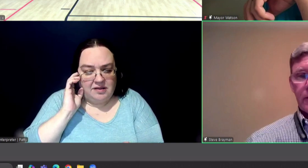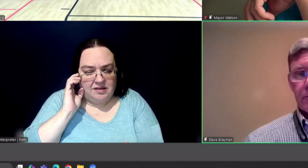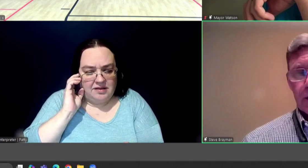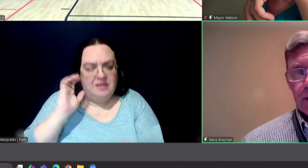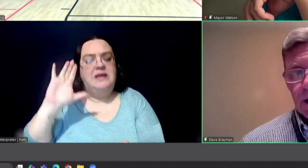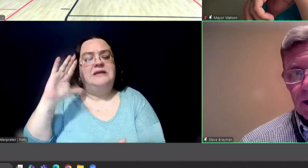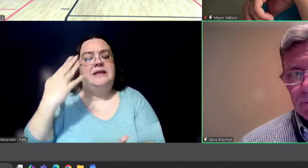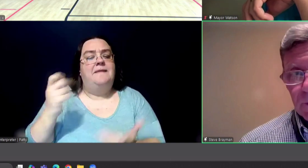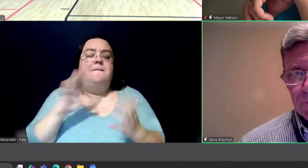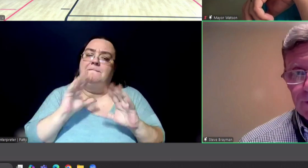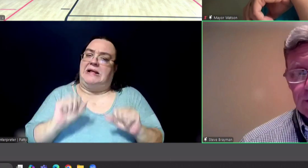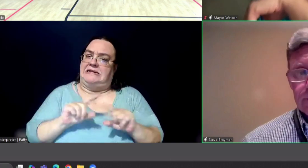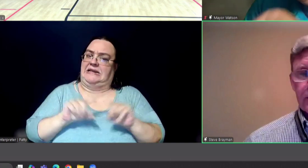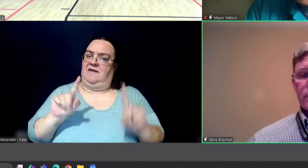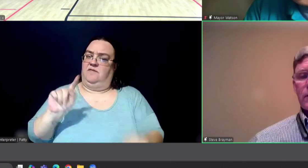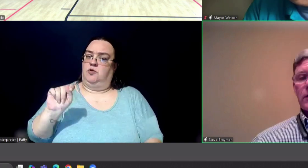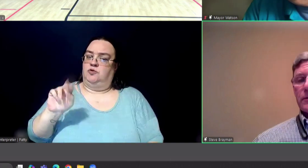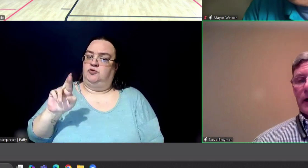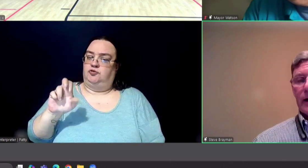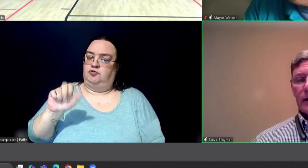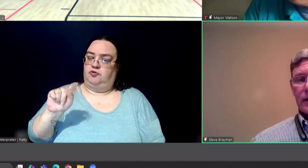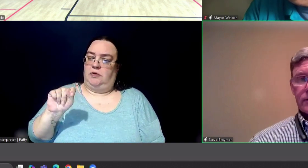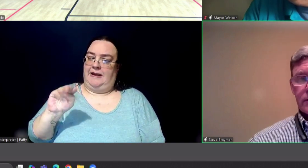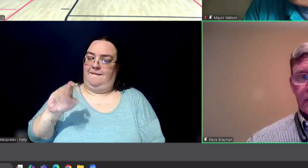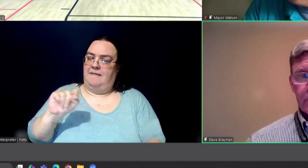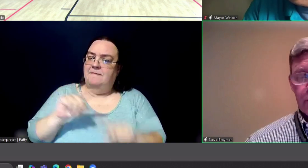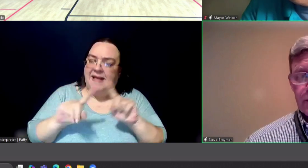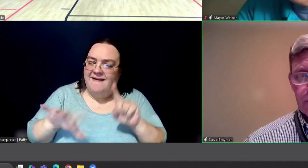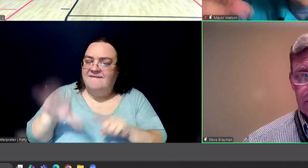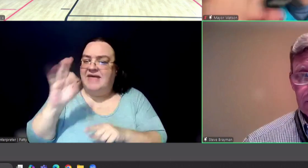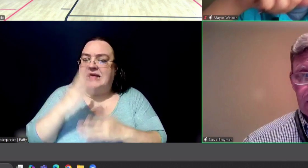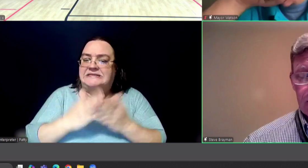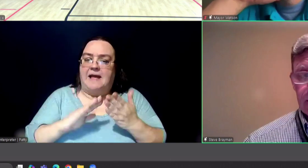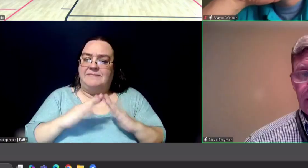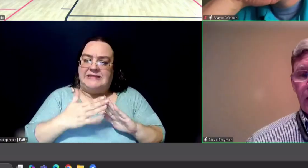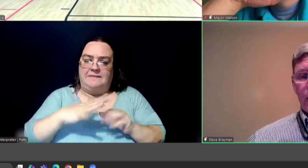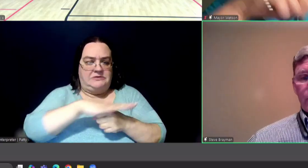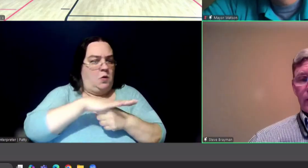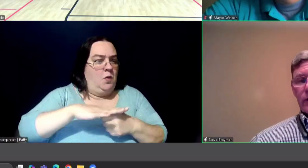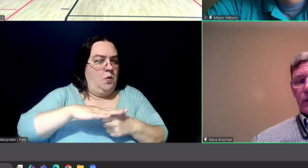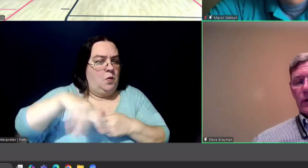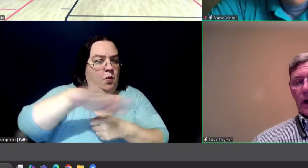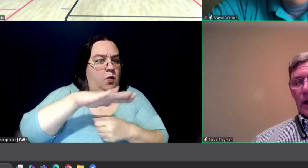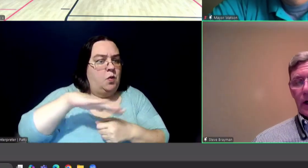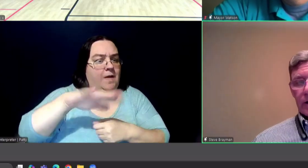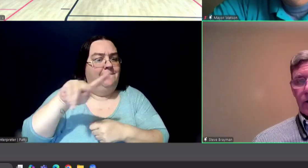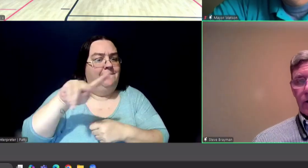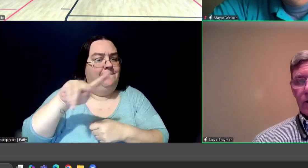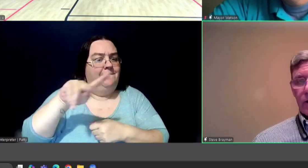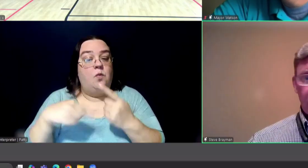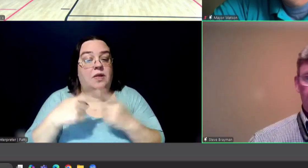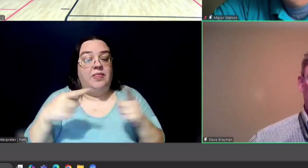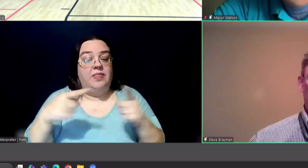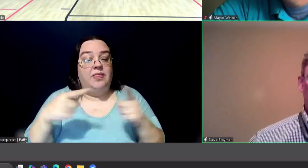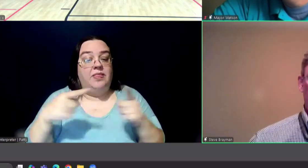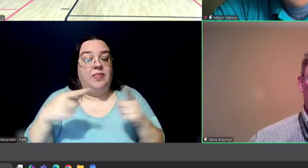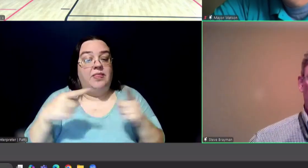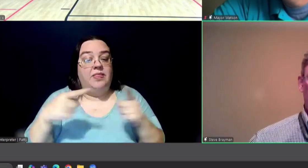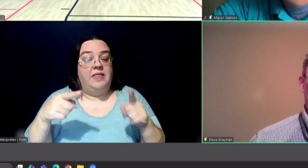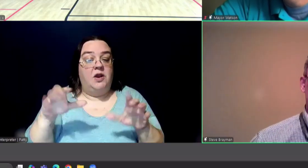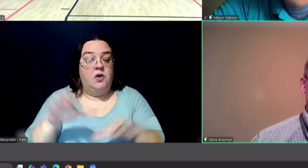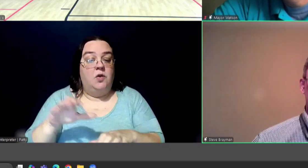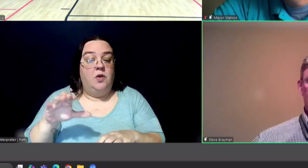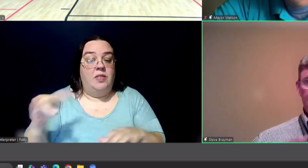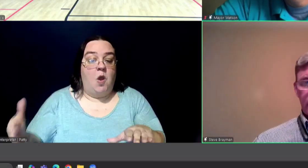different treatment, but we found some municipalities in Prince George's County, when they do an overland bypass of the